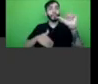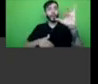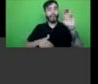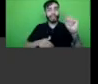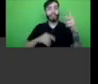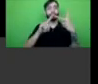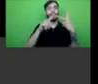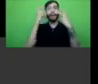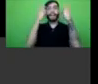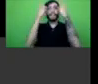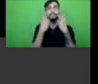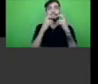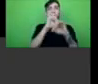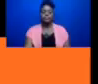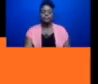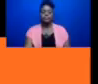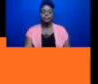and capitalist violence.